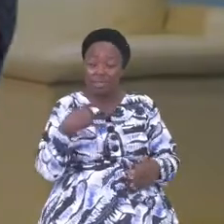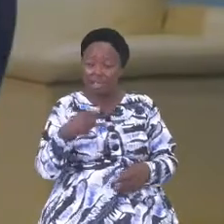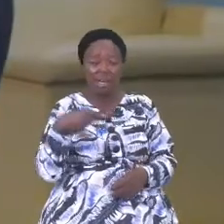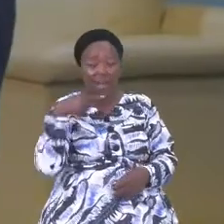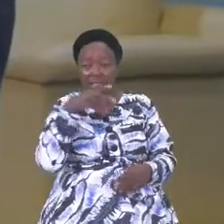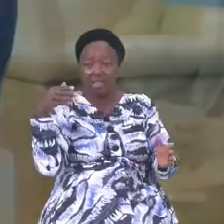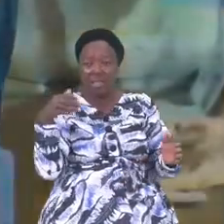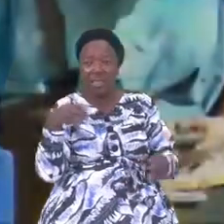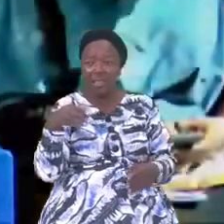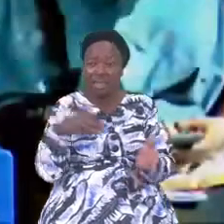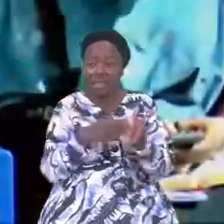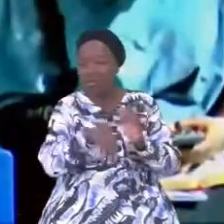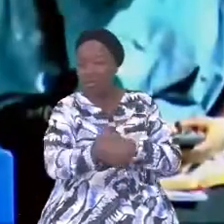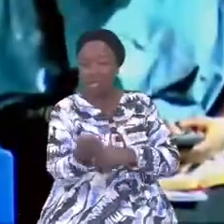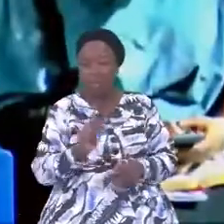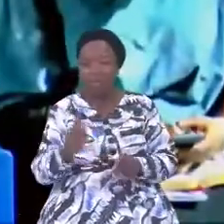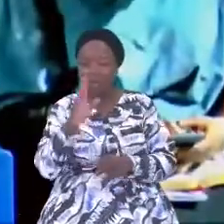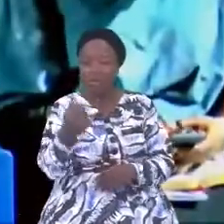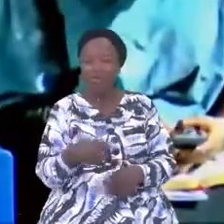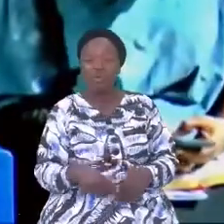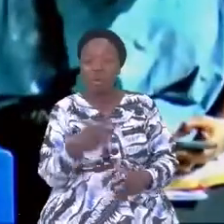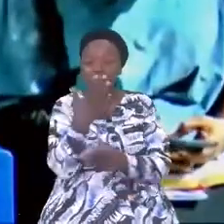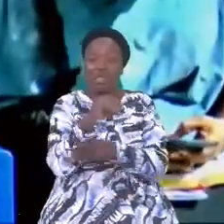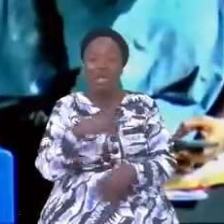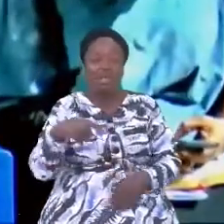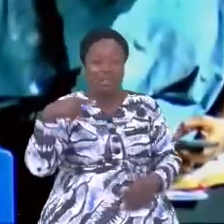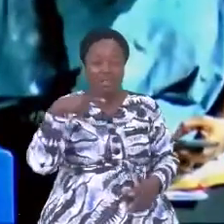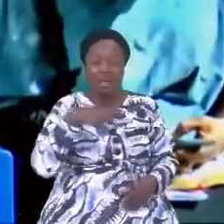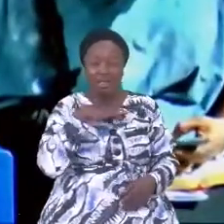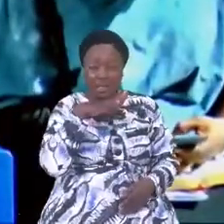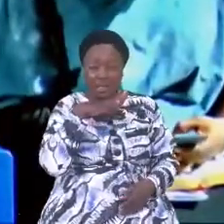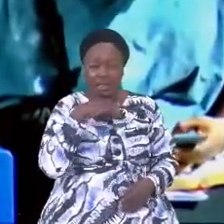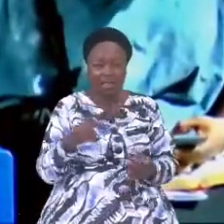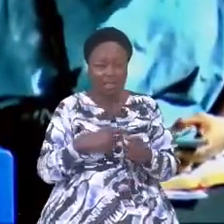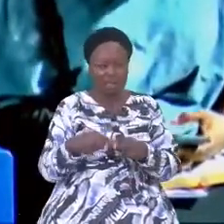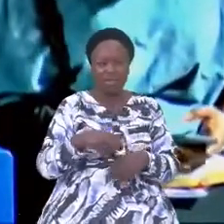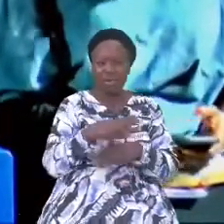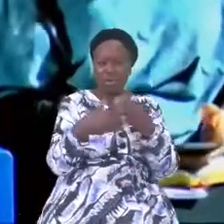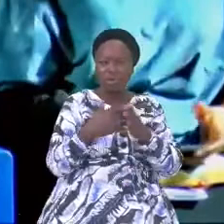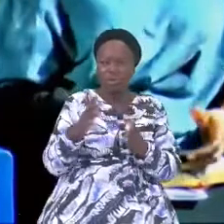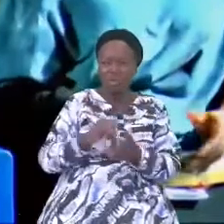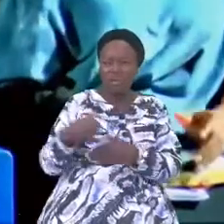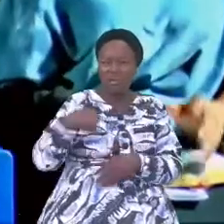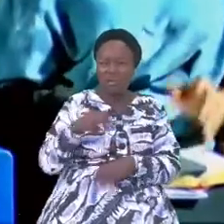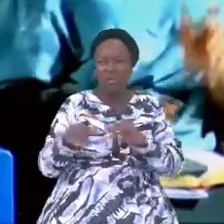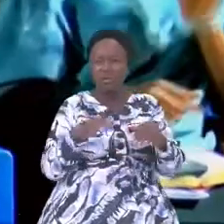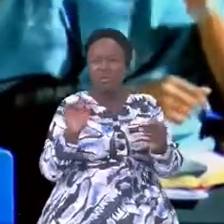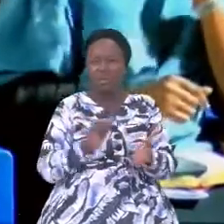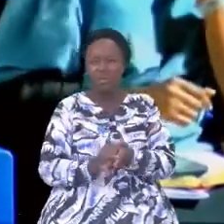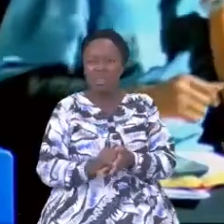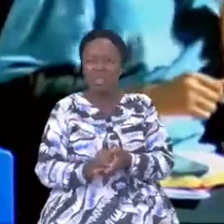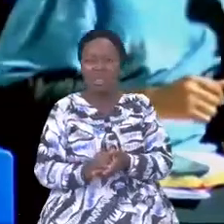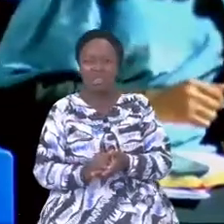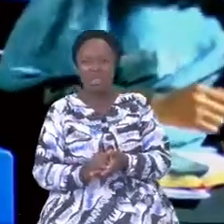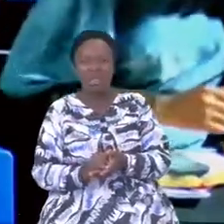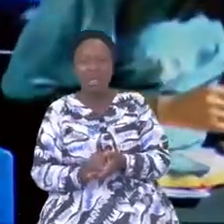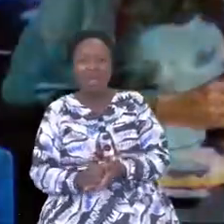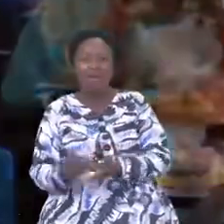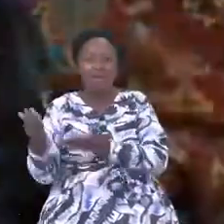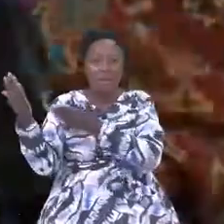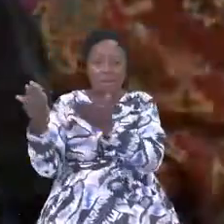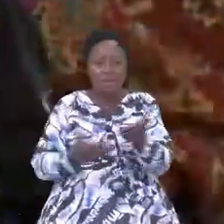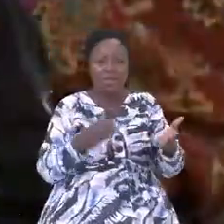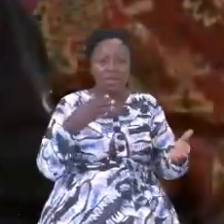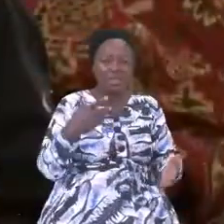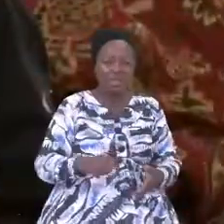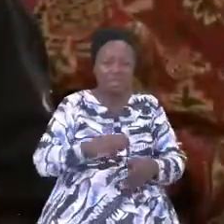are defiled. And the various things that we do that cause the suffering